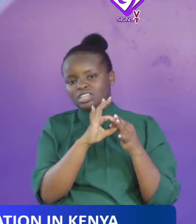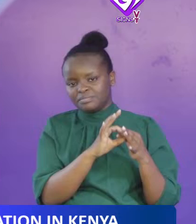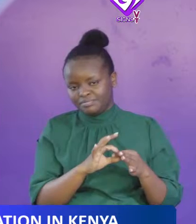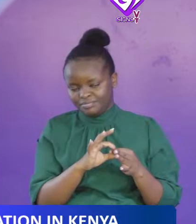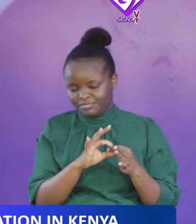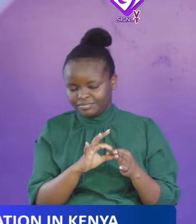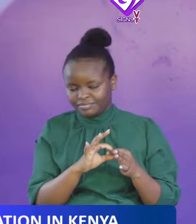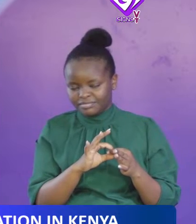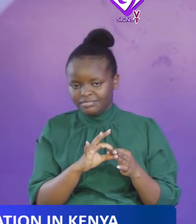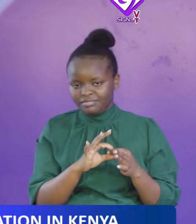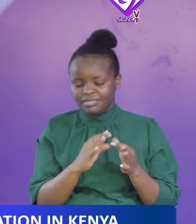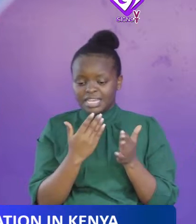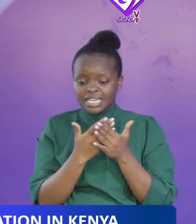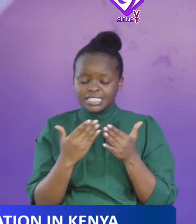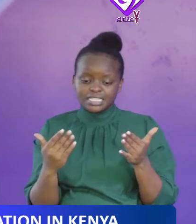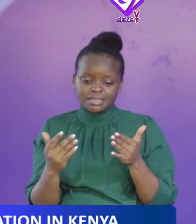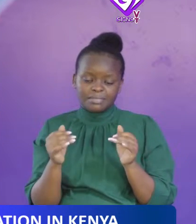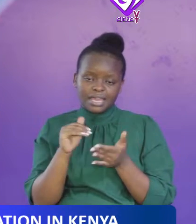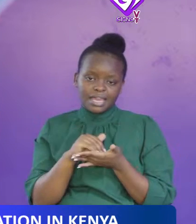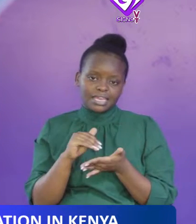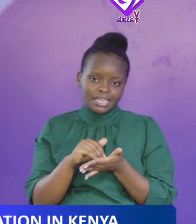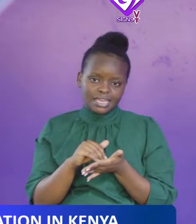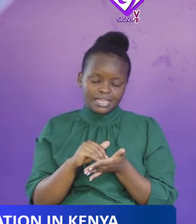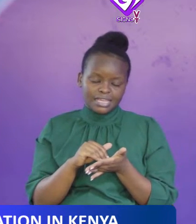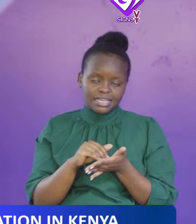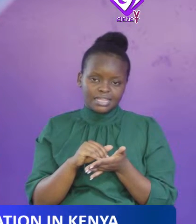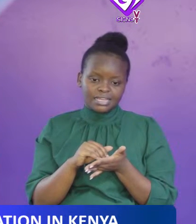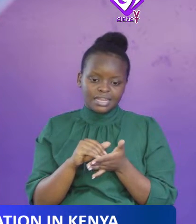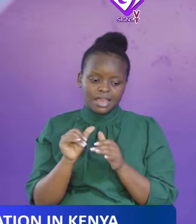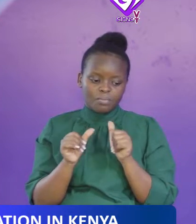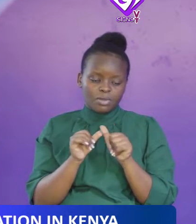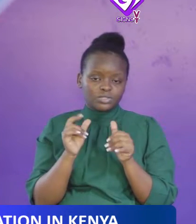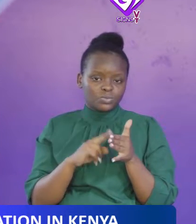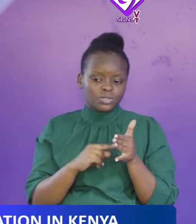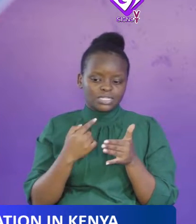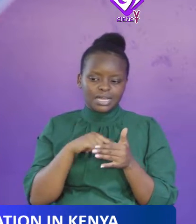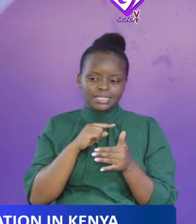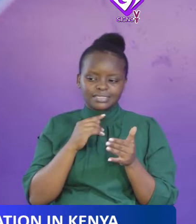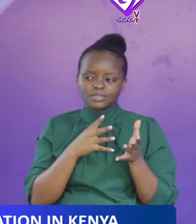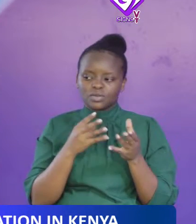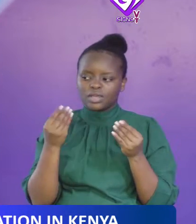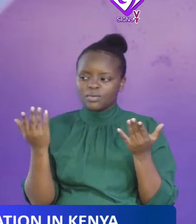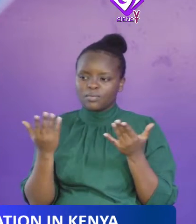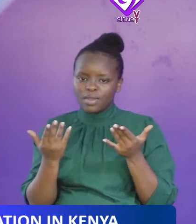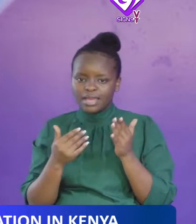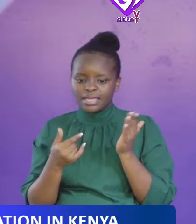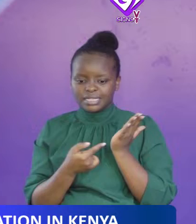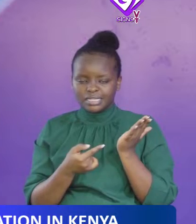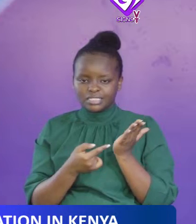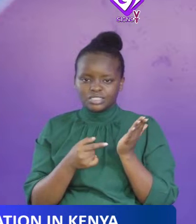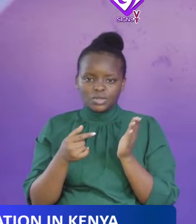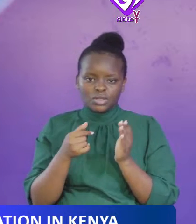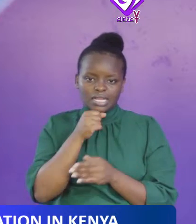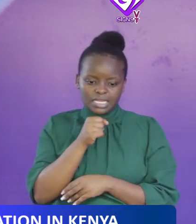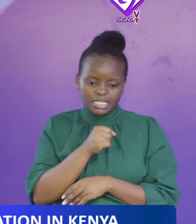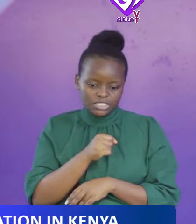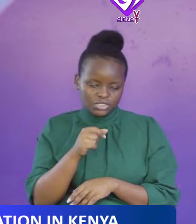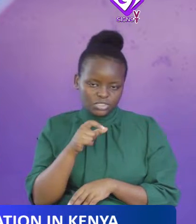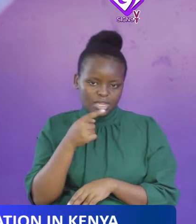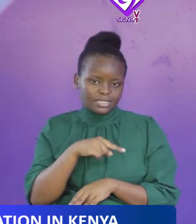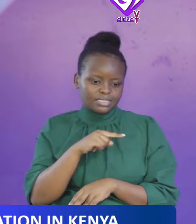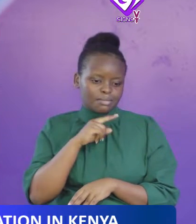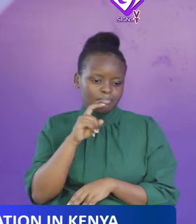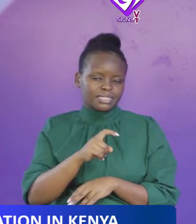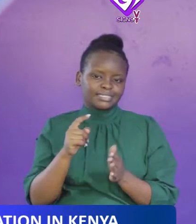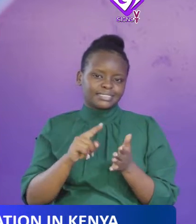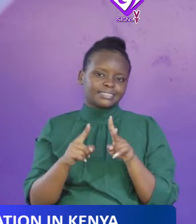And it's something that, again, things to do where we are headed, especially in the digital age. We have to start being honest with